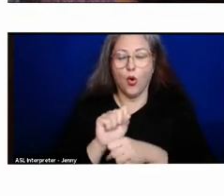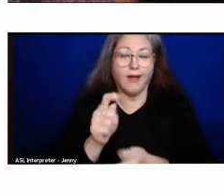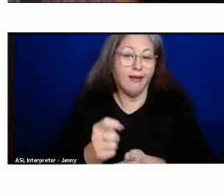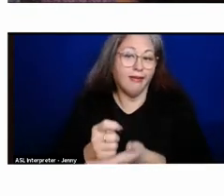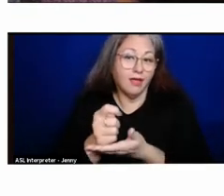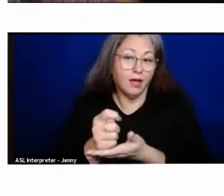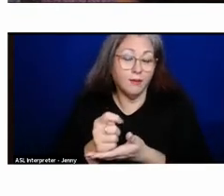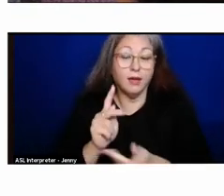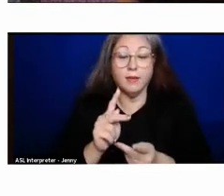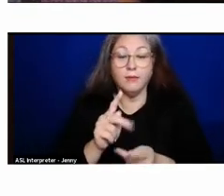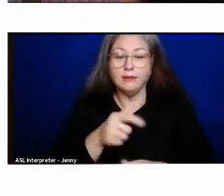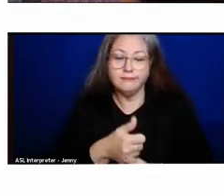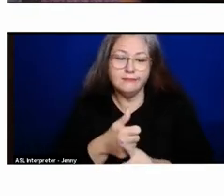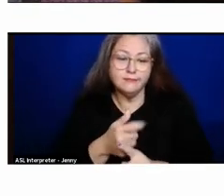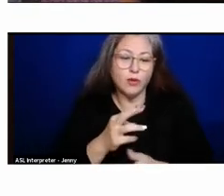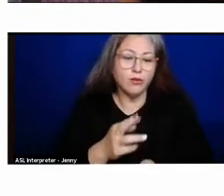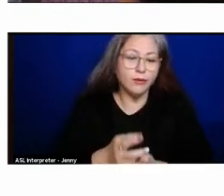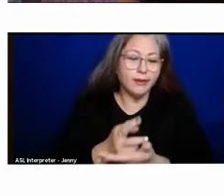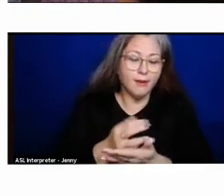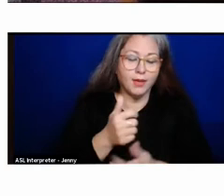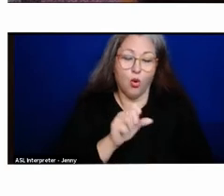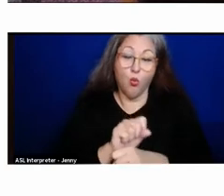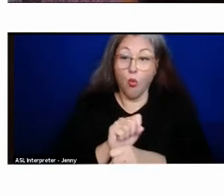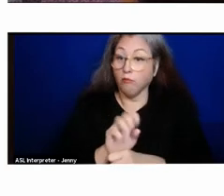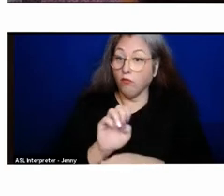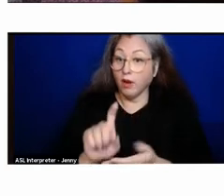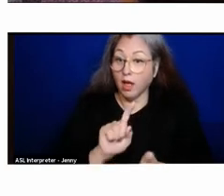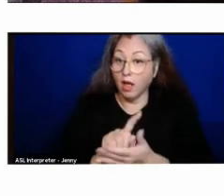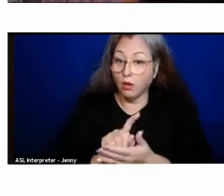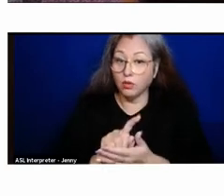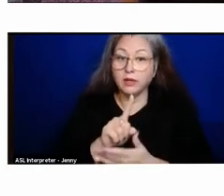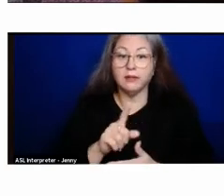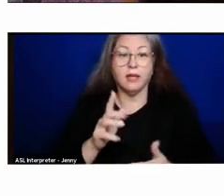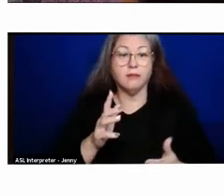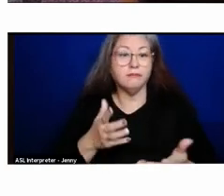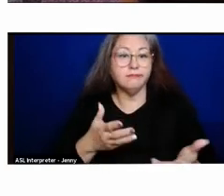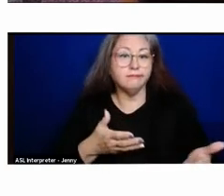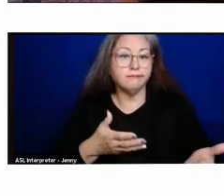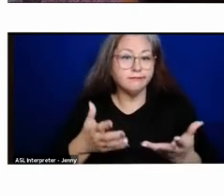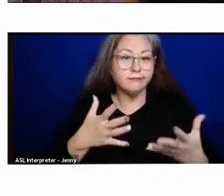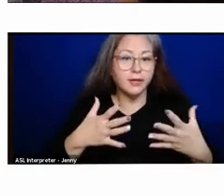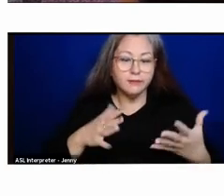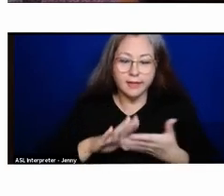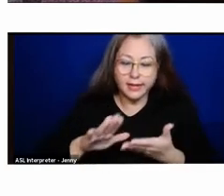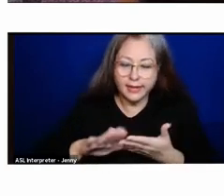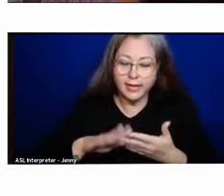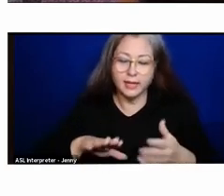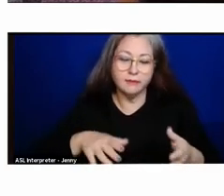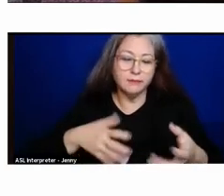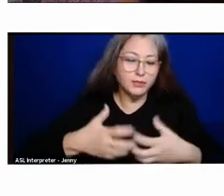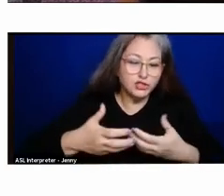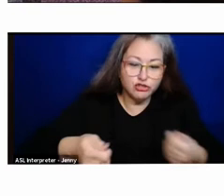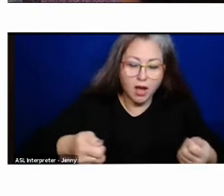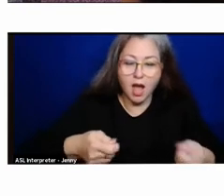people going through rehab work 40 hours a week, sorting donations, operating heavy machinery, cleaning and cooking, all